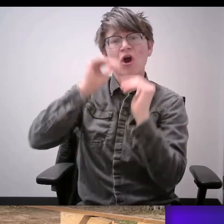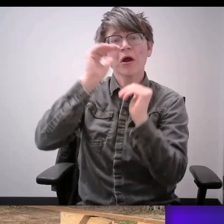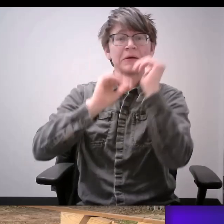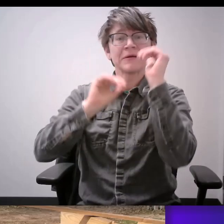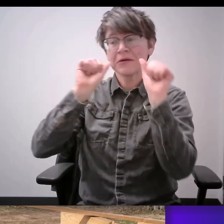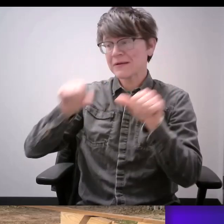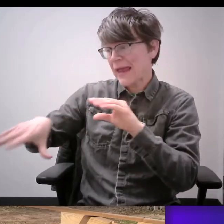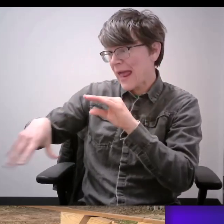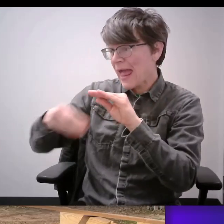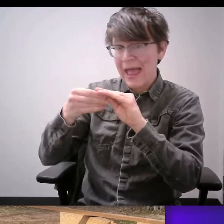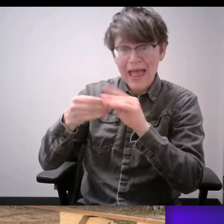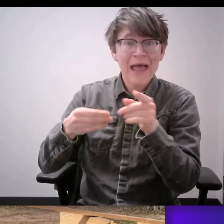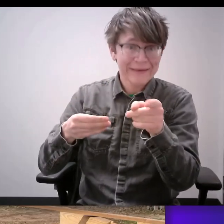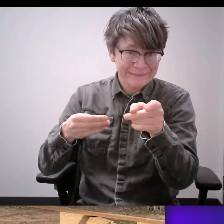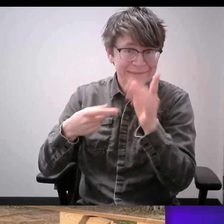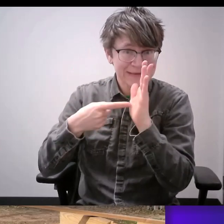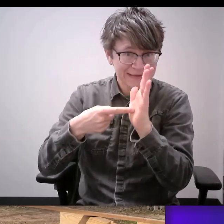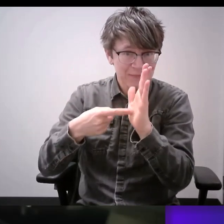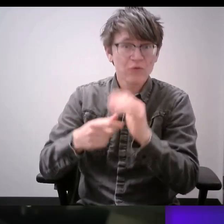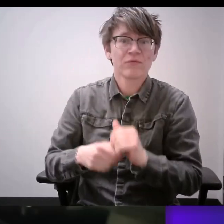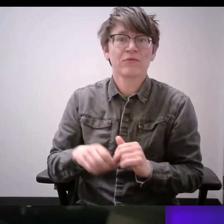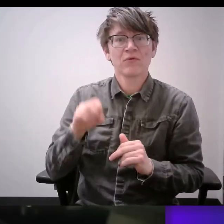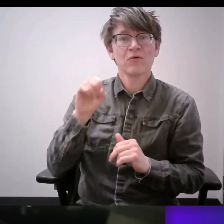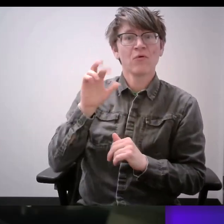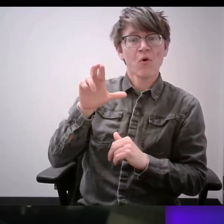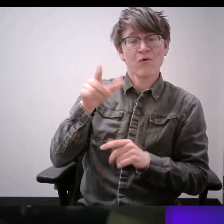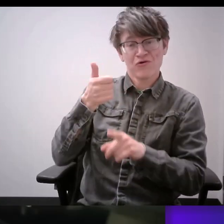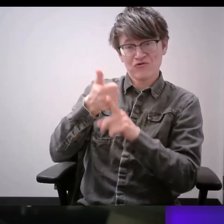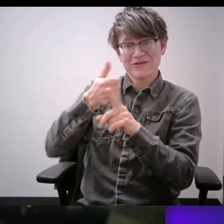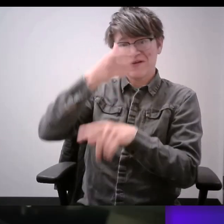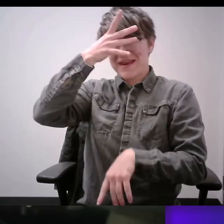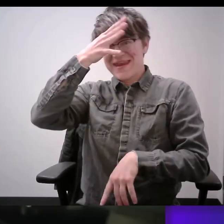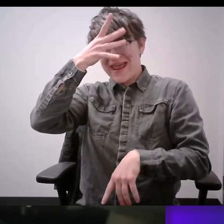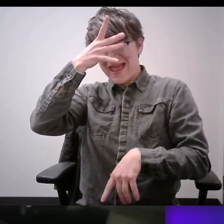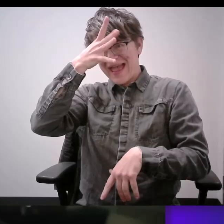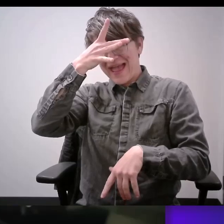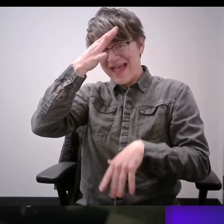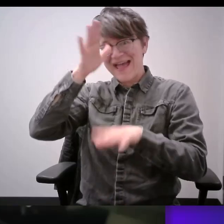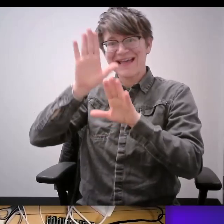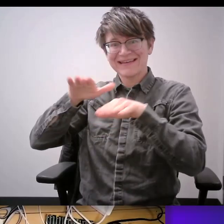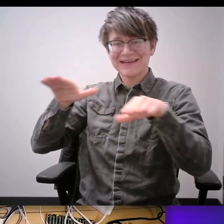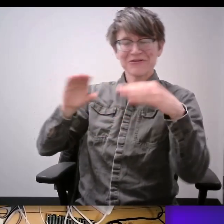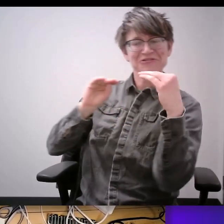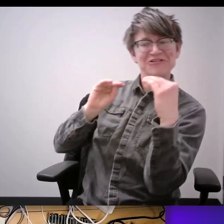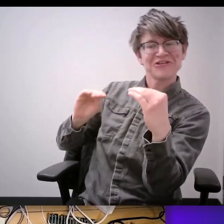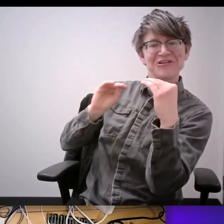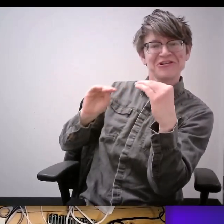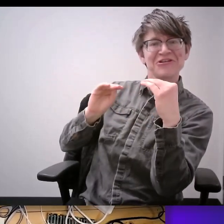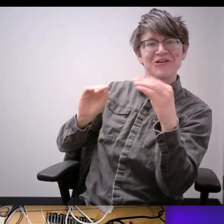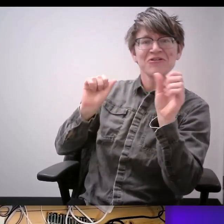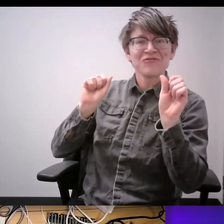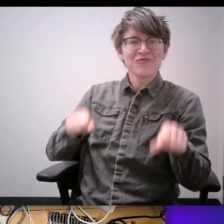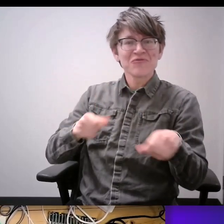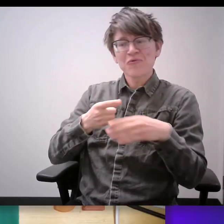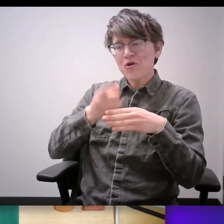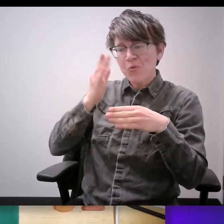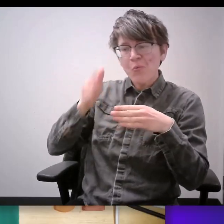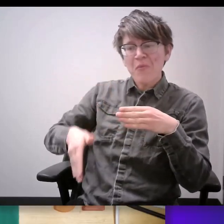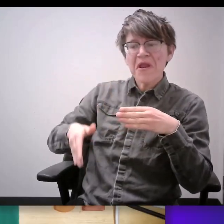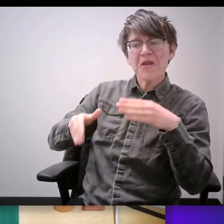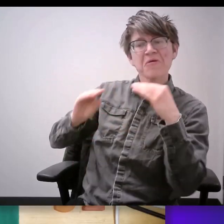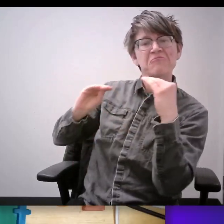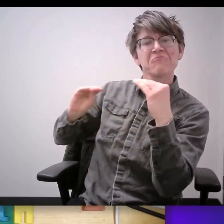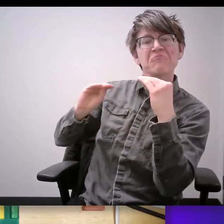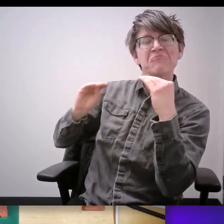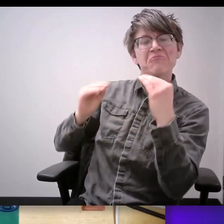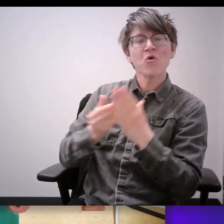in. Or if you're a dad who likes to teach their kids filmmaking, then do it as a weekend project.